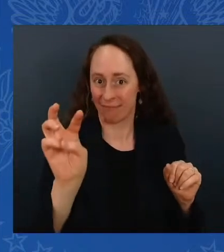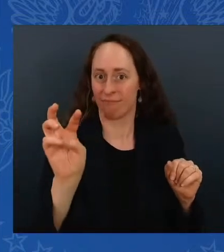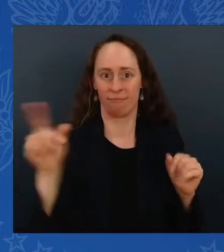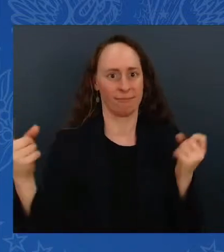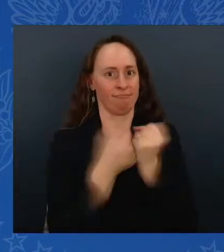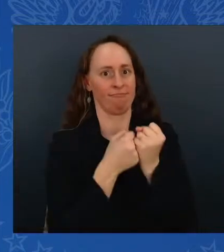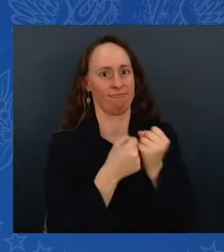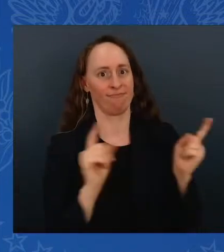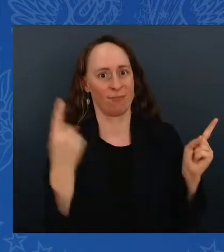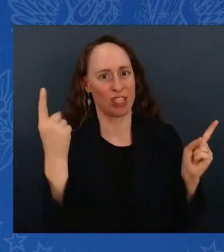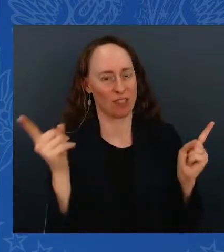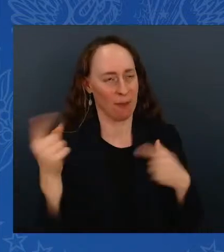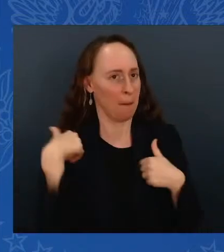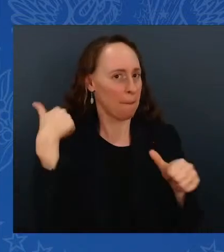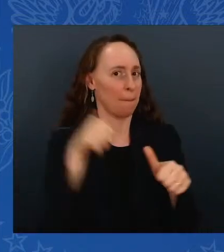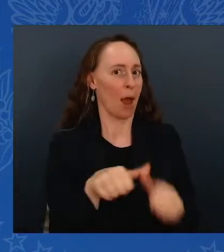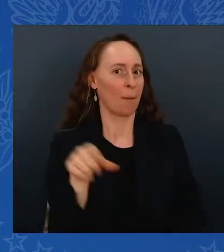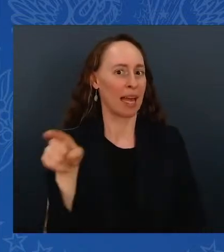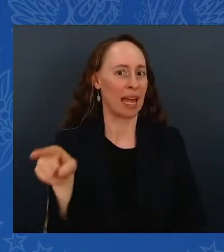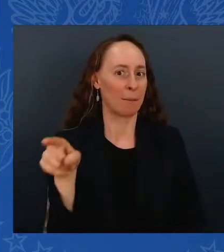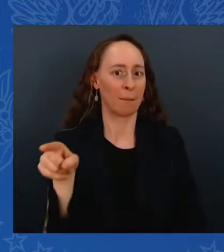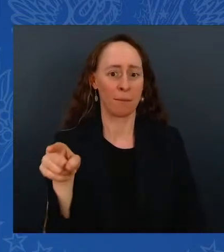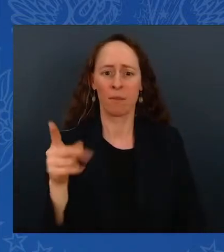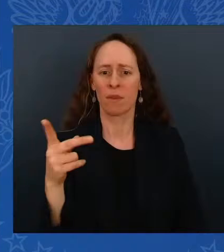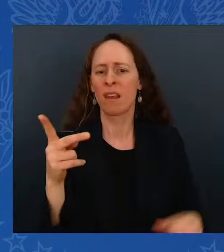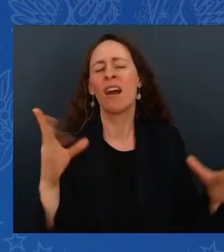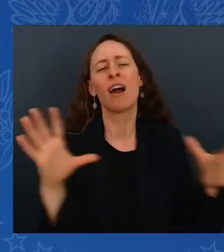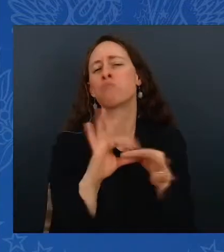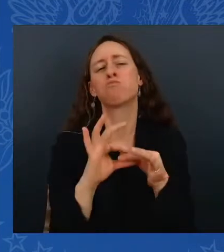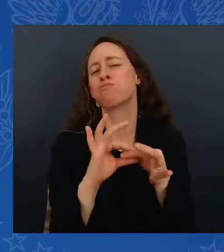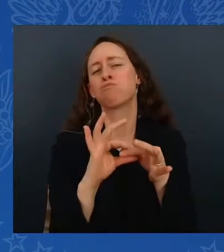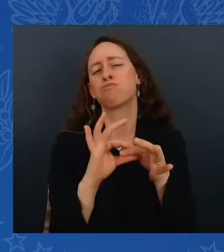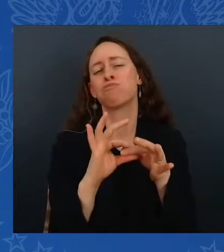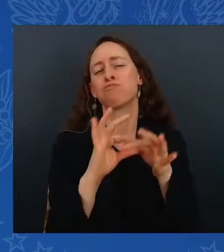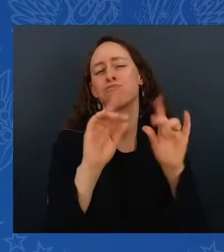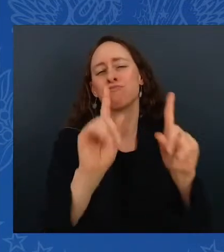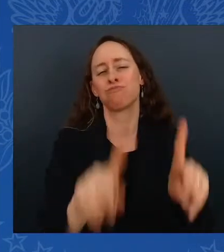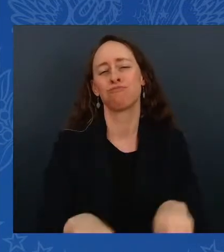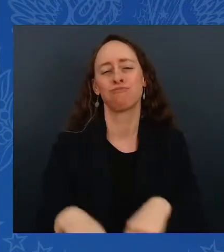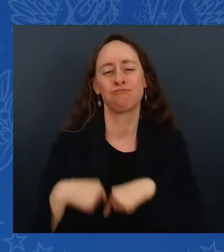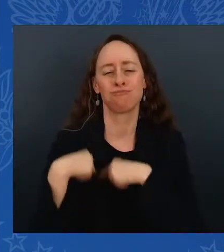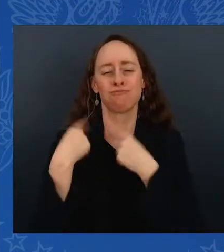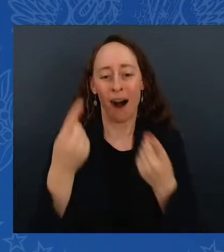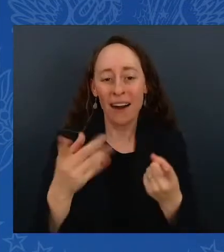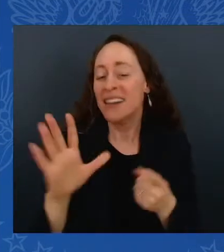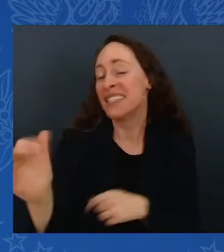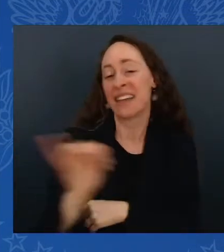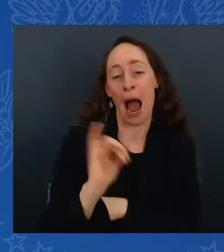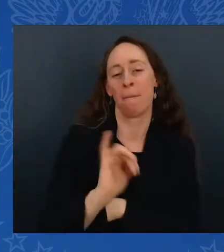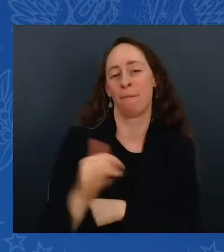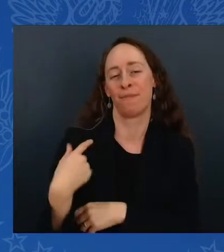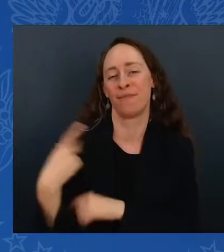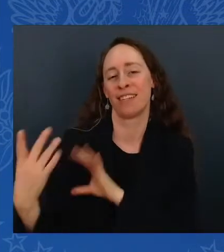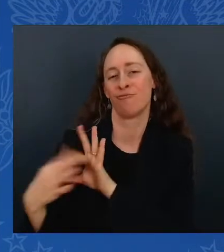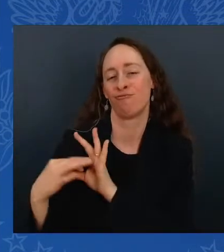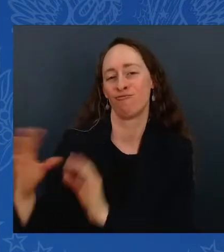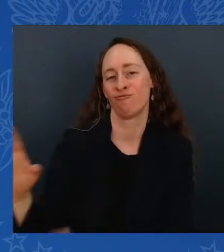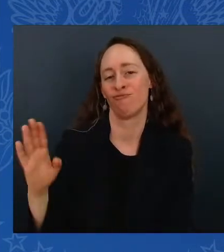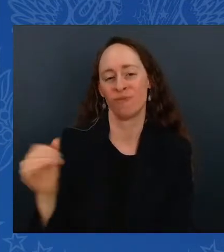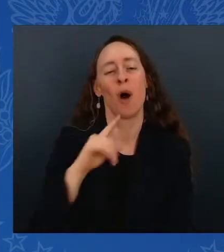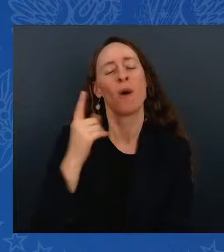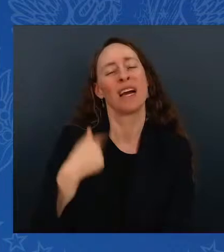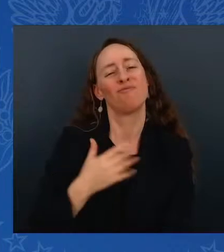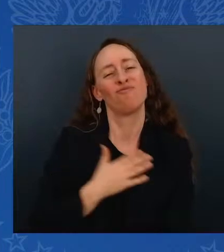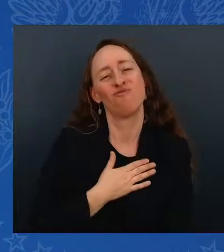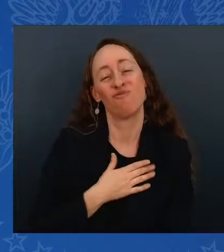close relationship, and I've retained a close friendship with him for a number of years. I'm honored to call him a friend, and it's my great honor